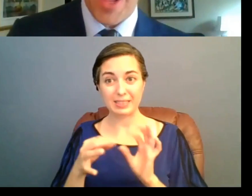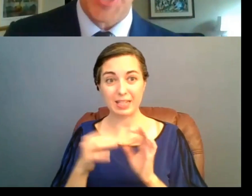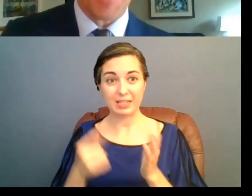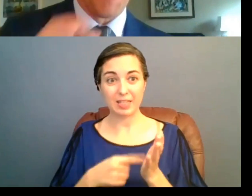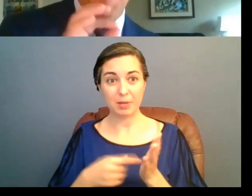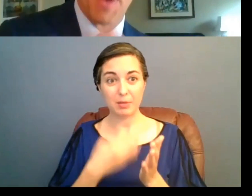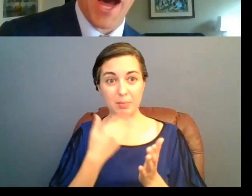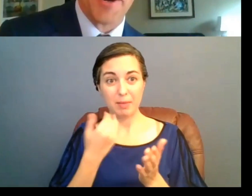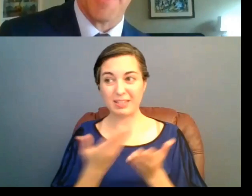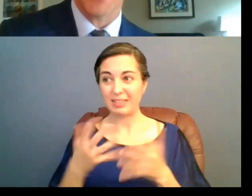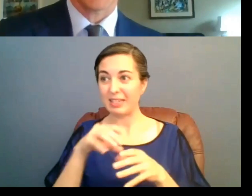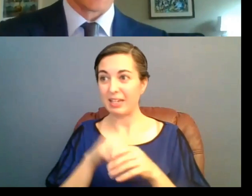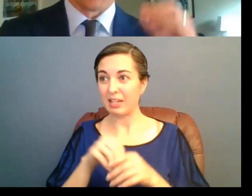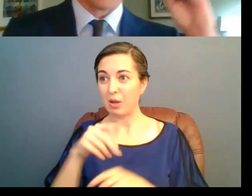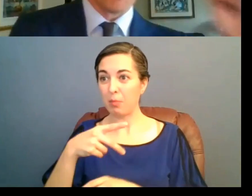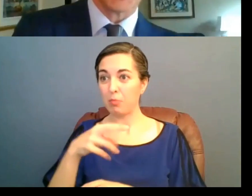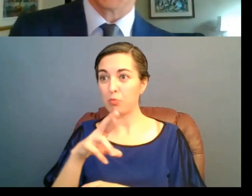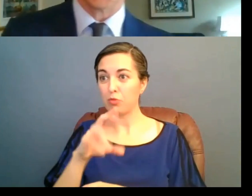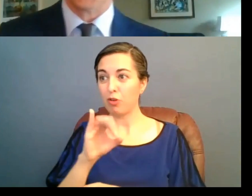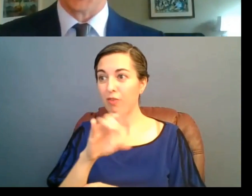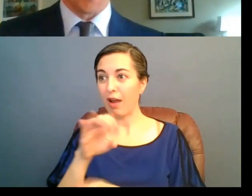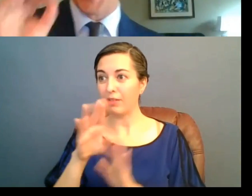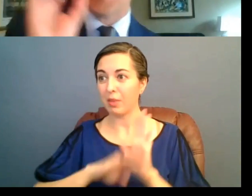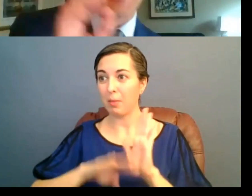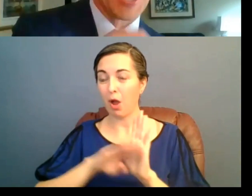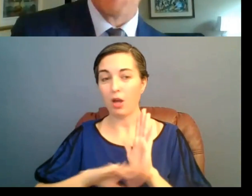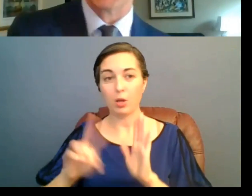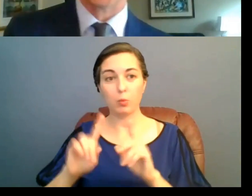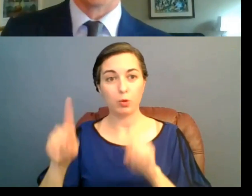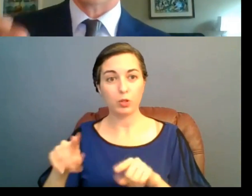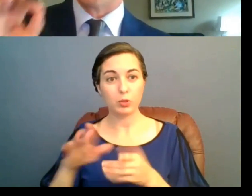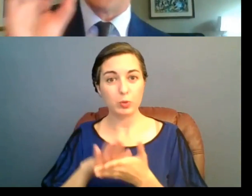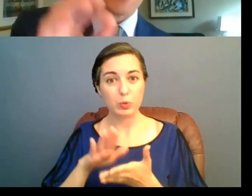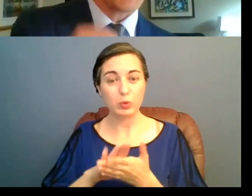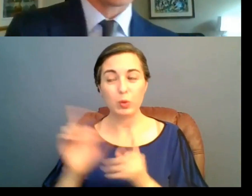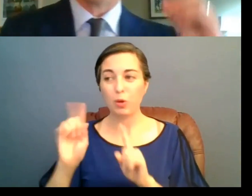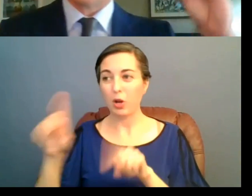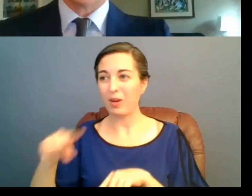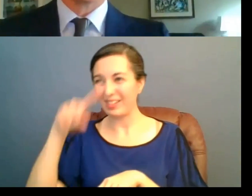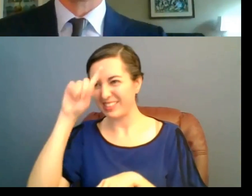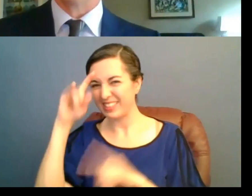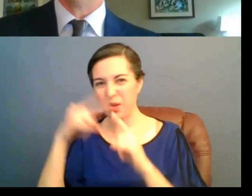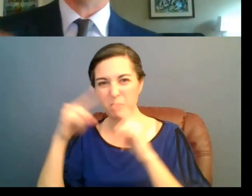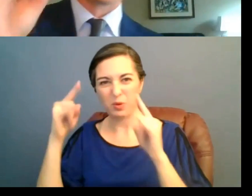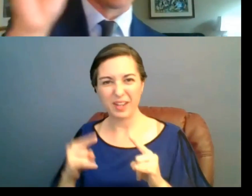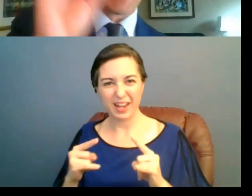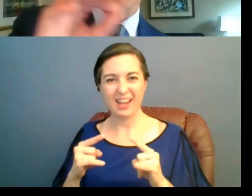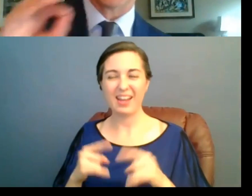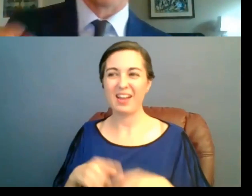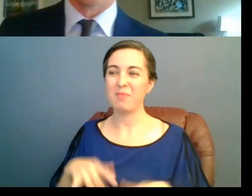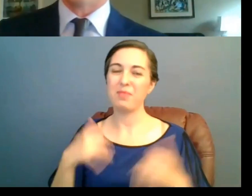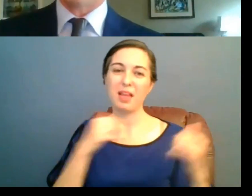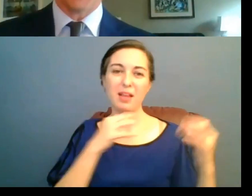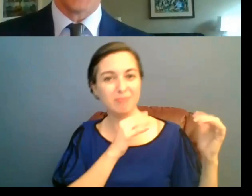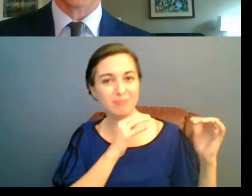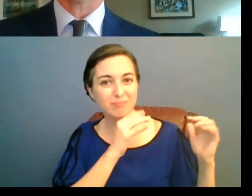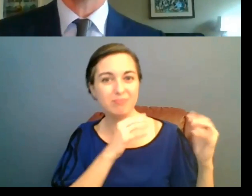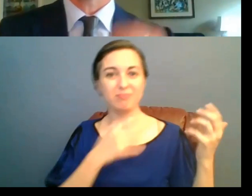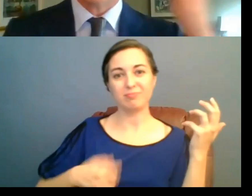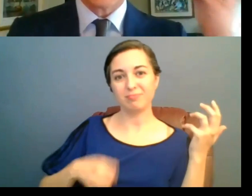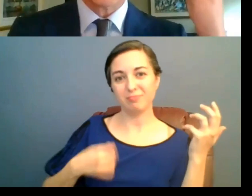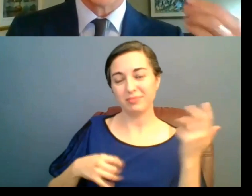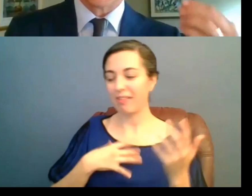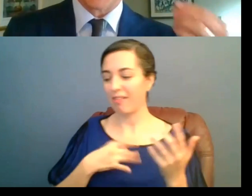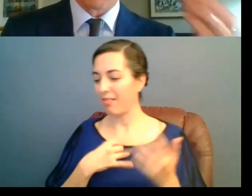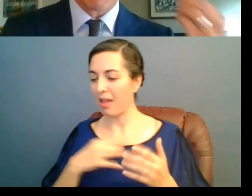a profile is at the very bottom, like where they went to school or where they went to summer camp or where they play an instrument or they like this type of book,